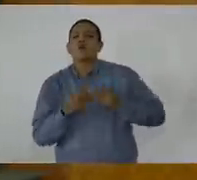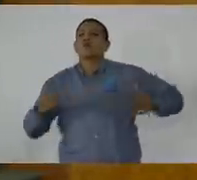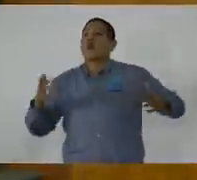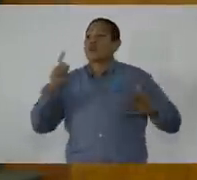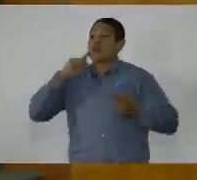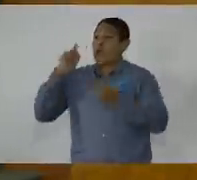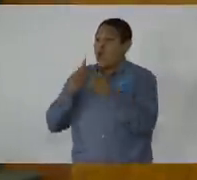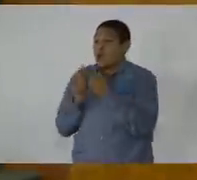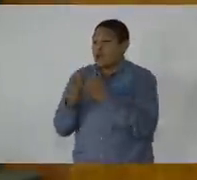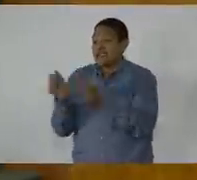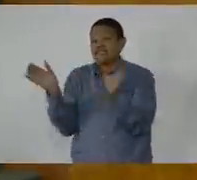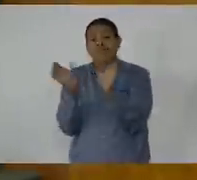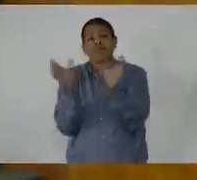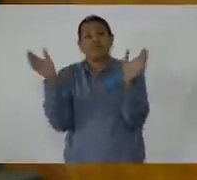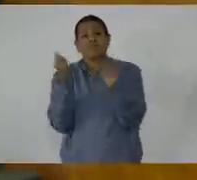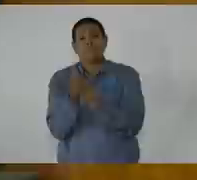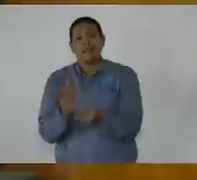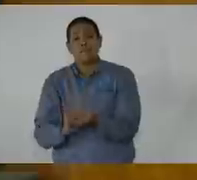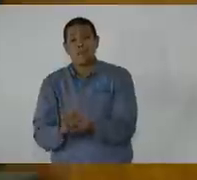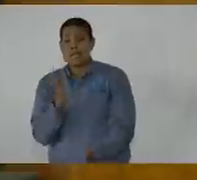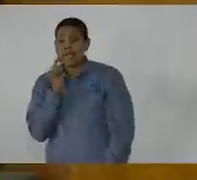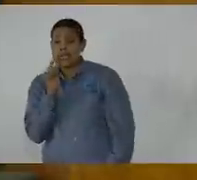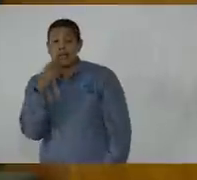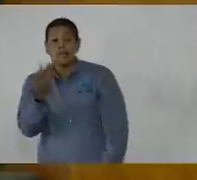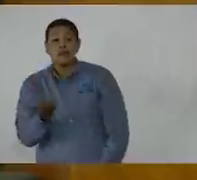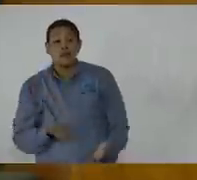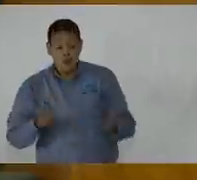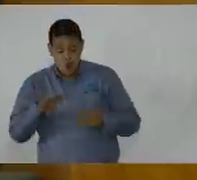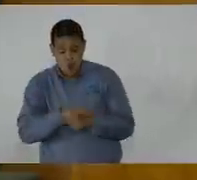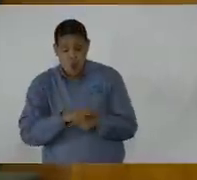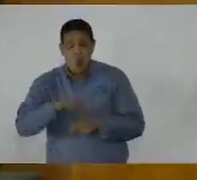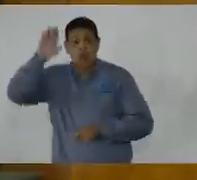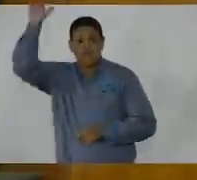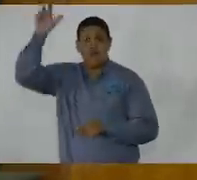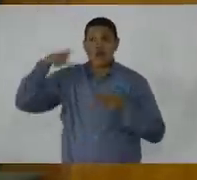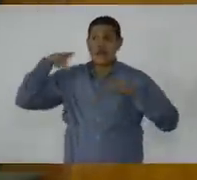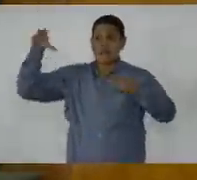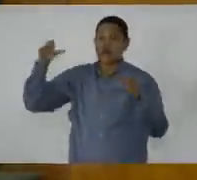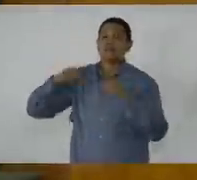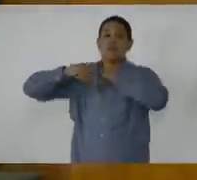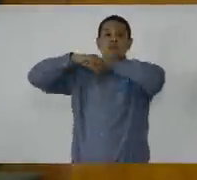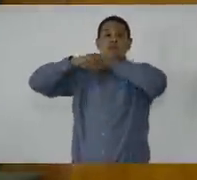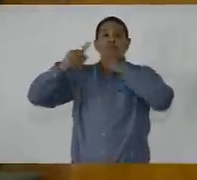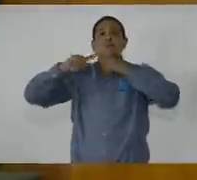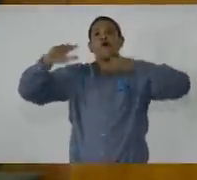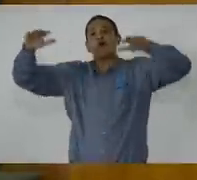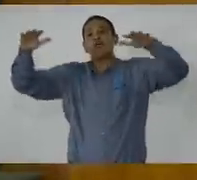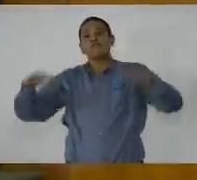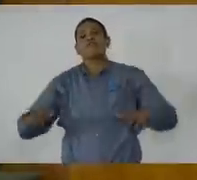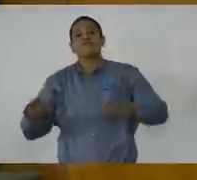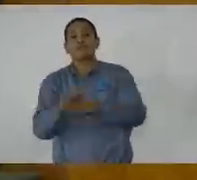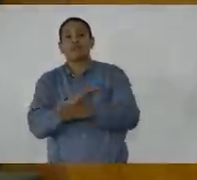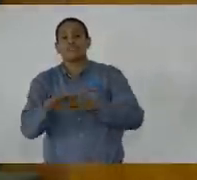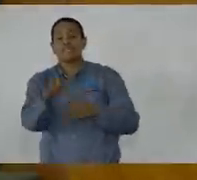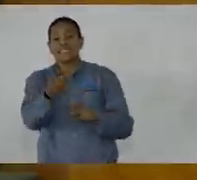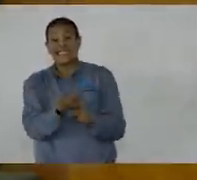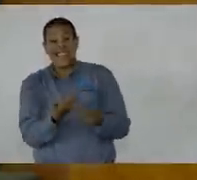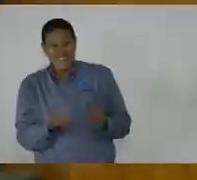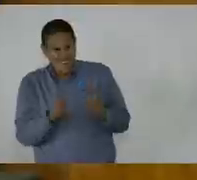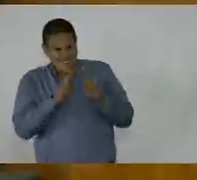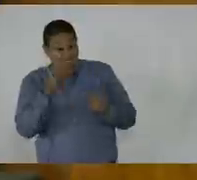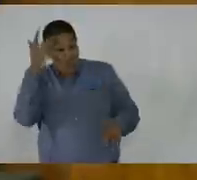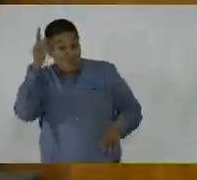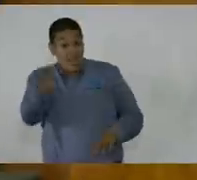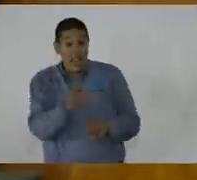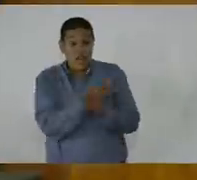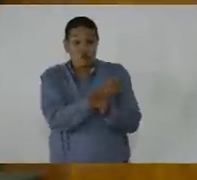accreditation, medical cannabis, local and foreign investment promotions, and the ease of doing business, the value of intellectual